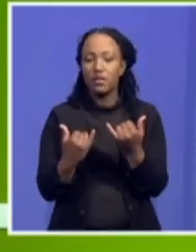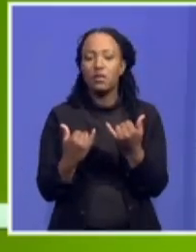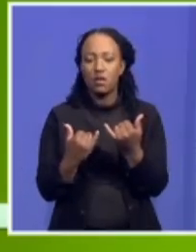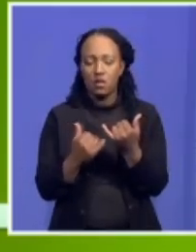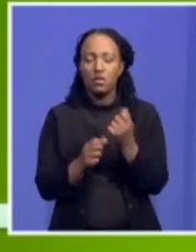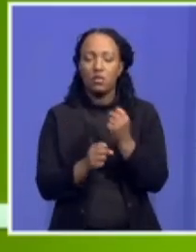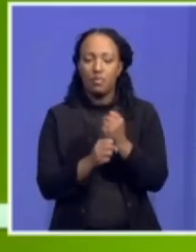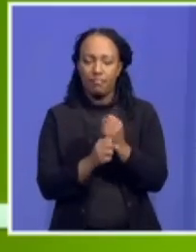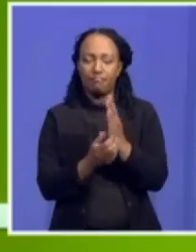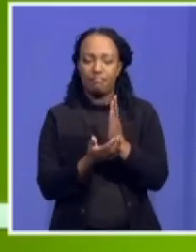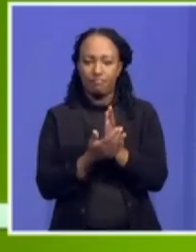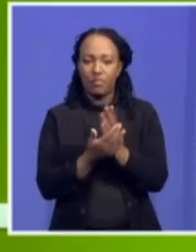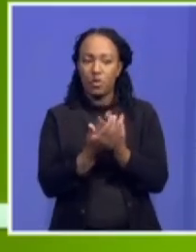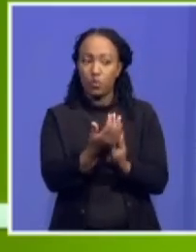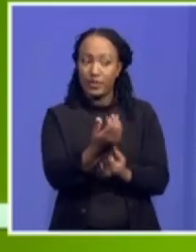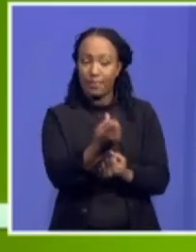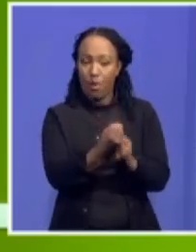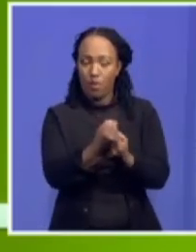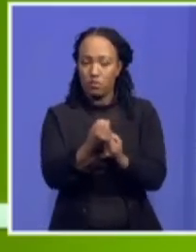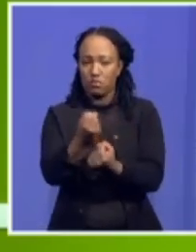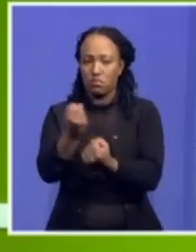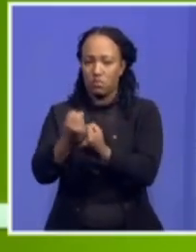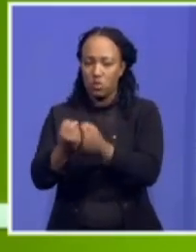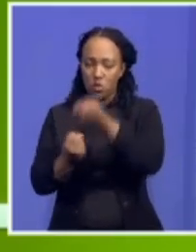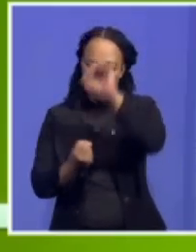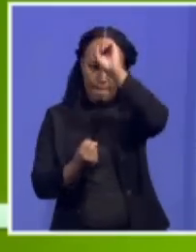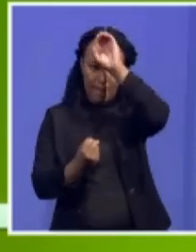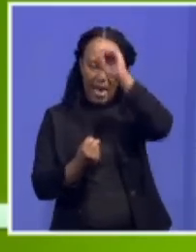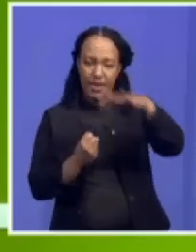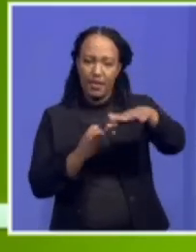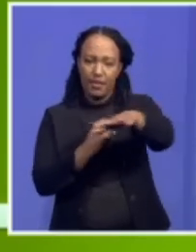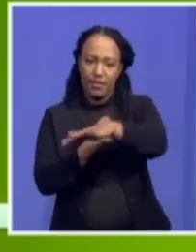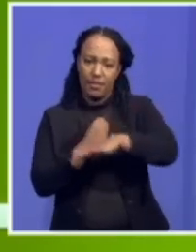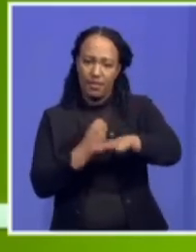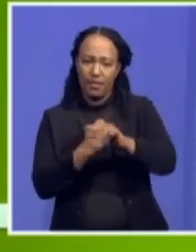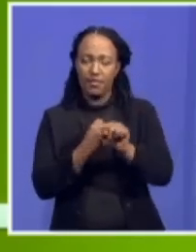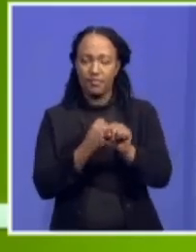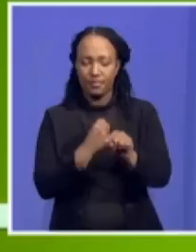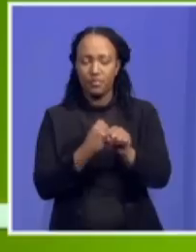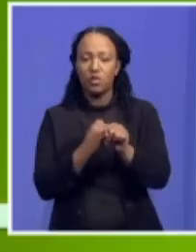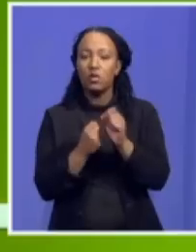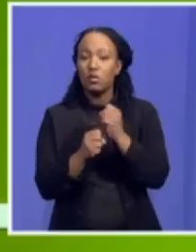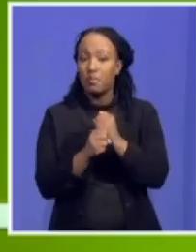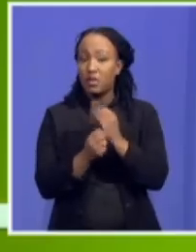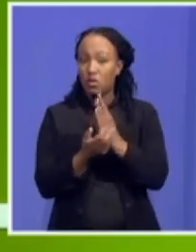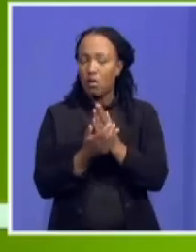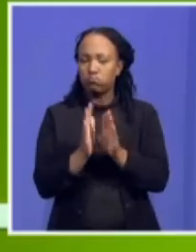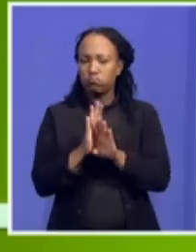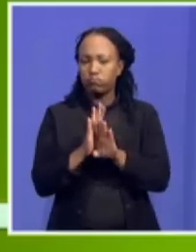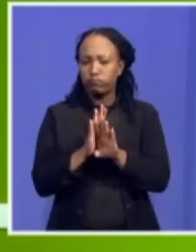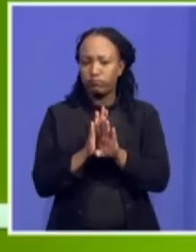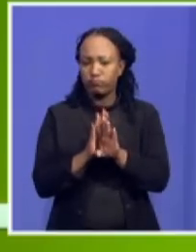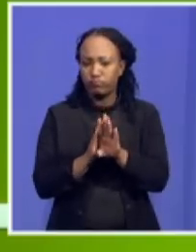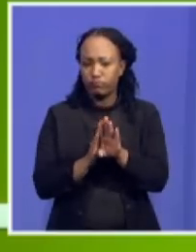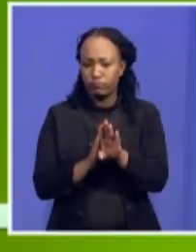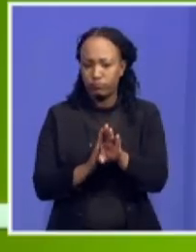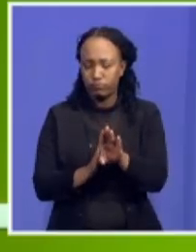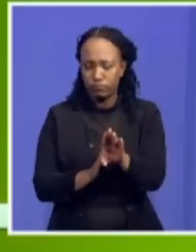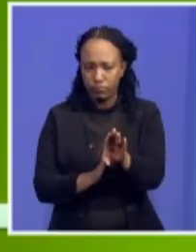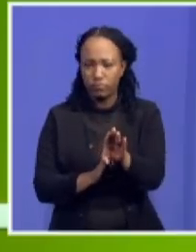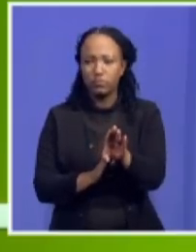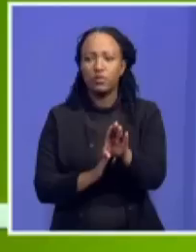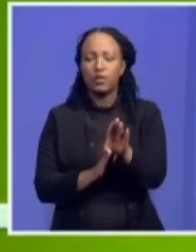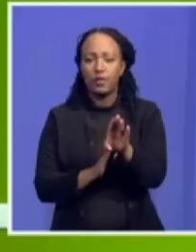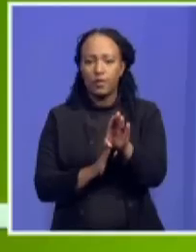do support the mining industry and make sure that it continues to grow. For it is not